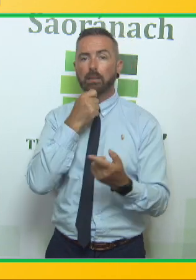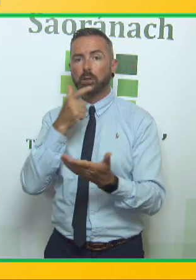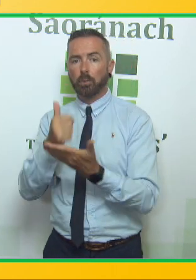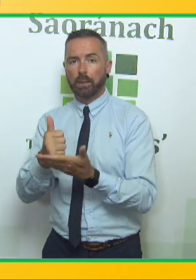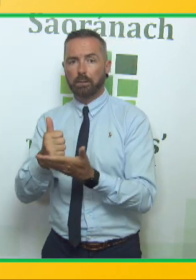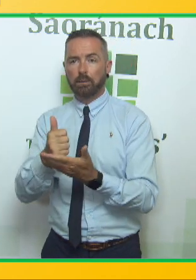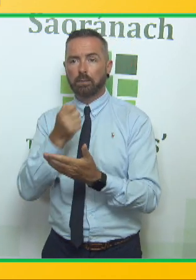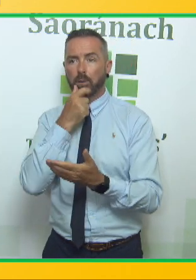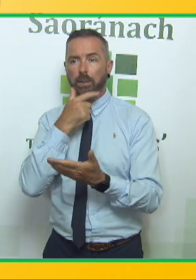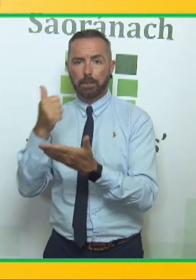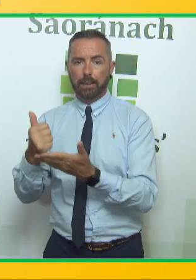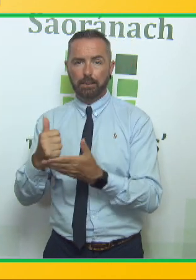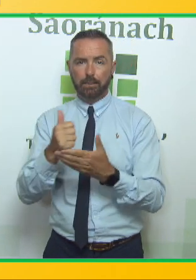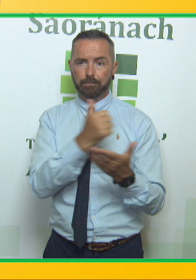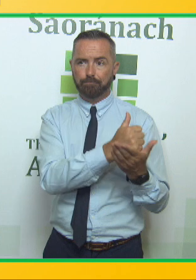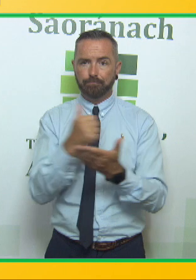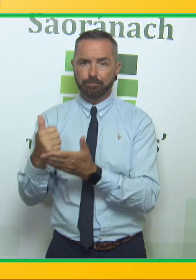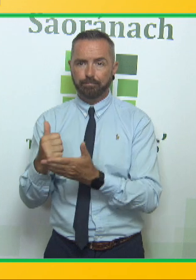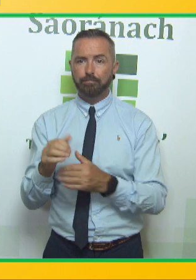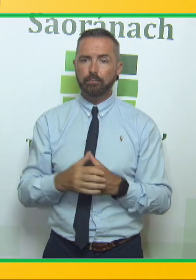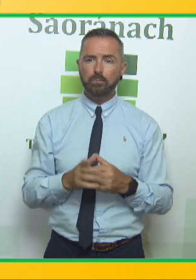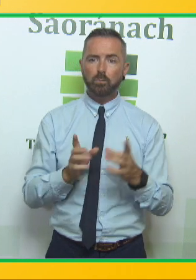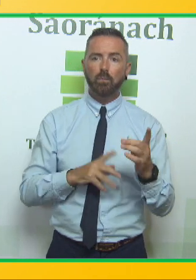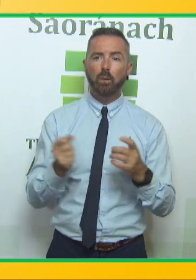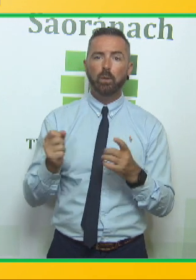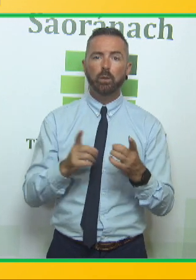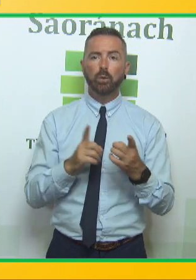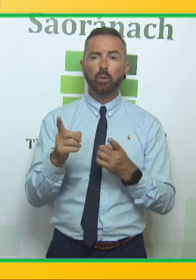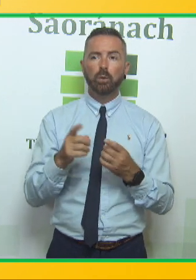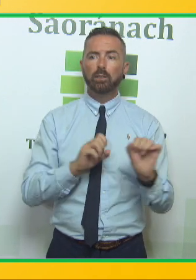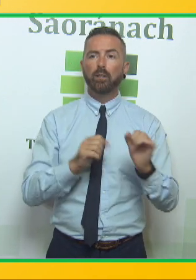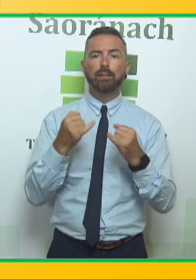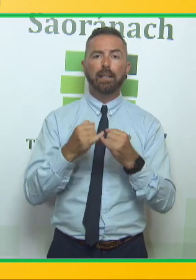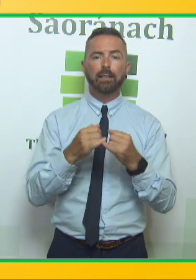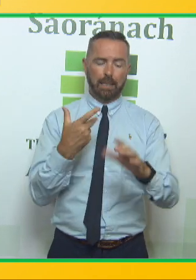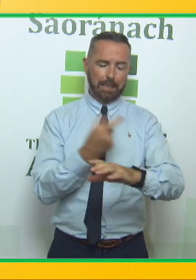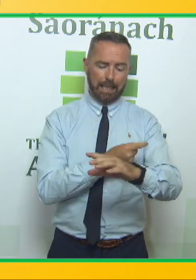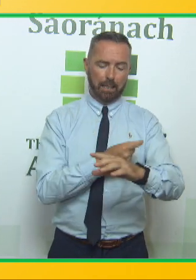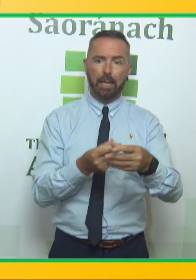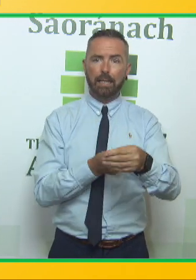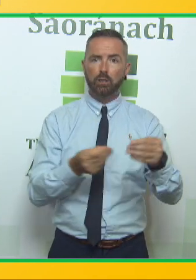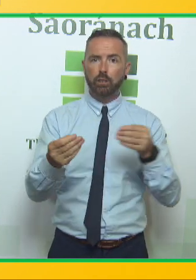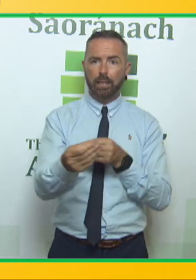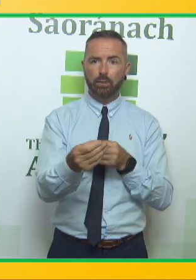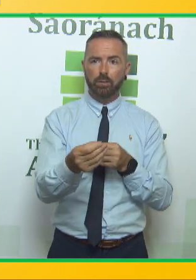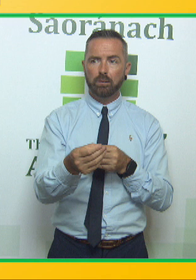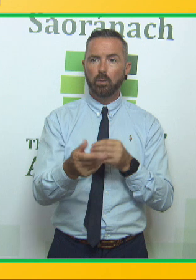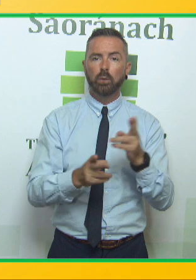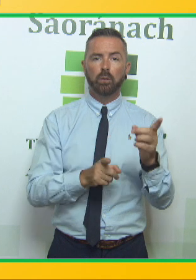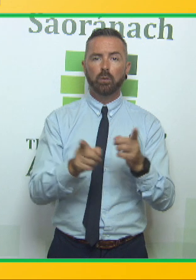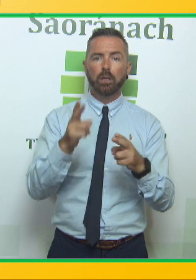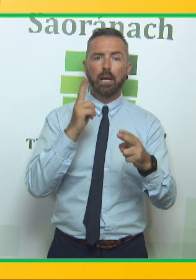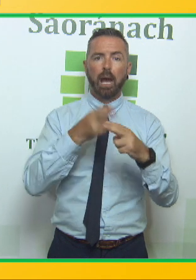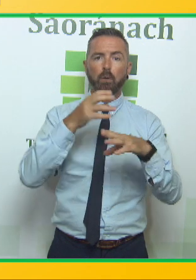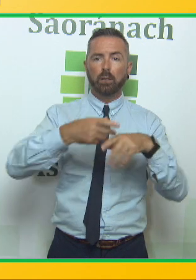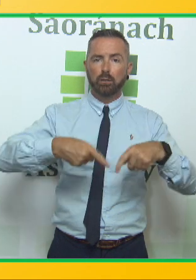do backpacking and needle exchange. For example, we do that going out to the streets. We go into people's homes and into parks